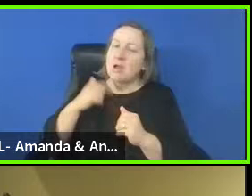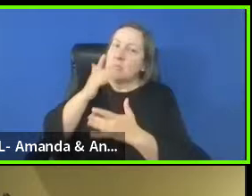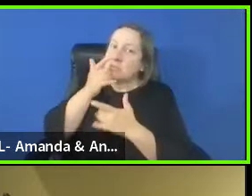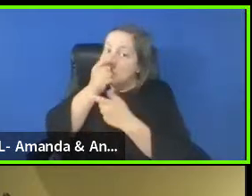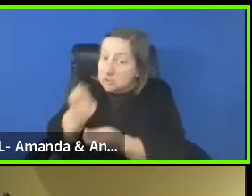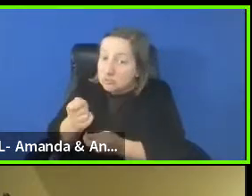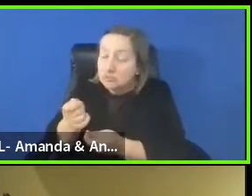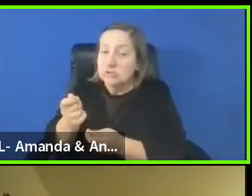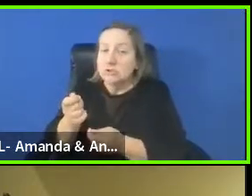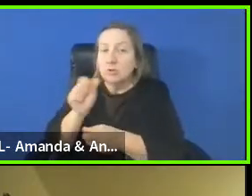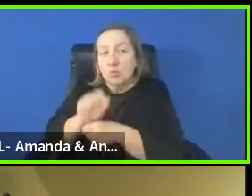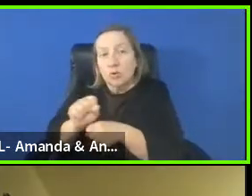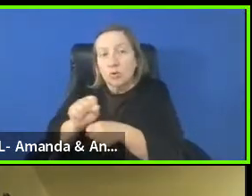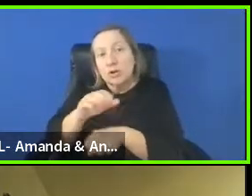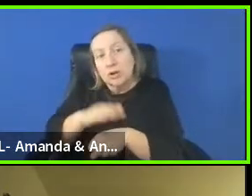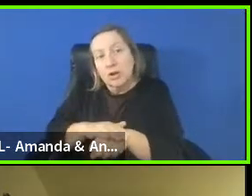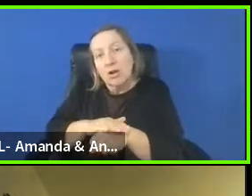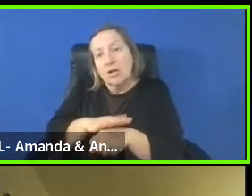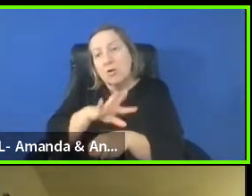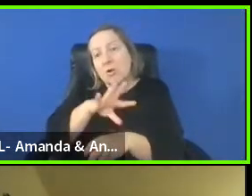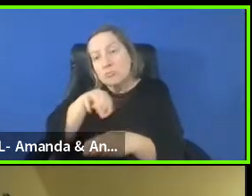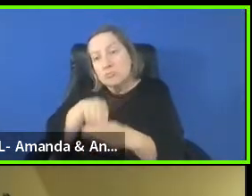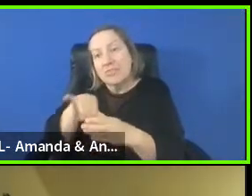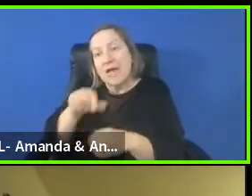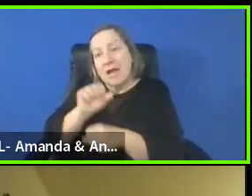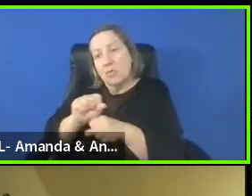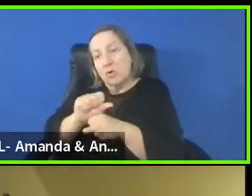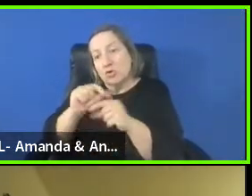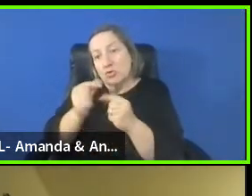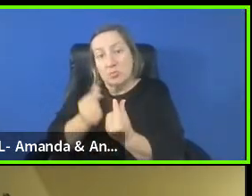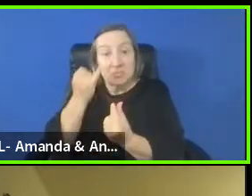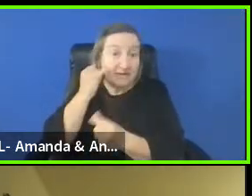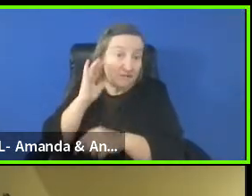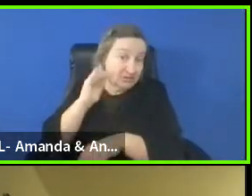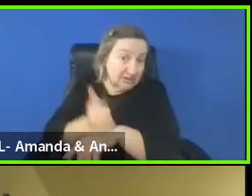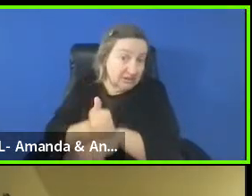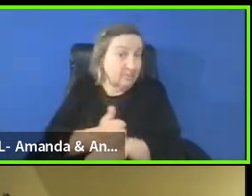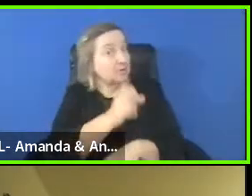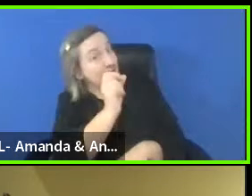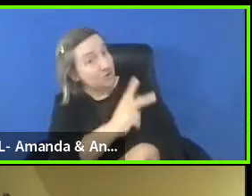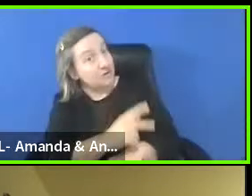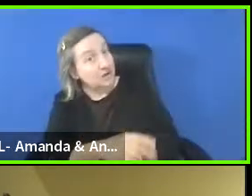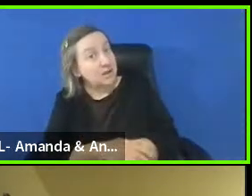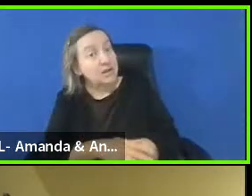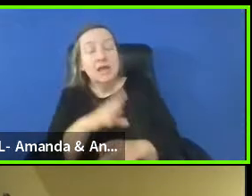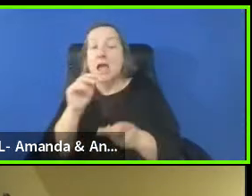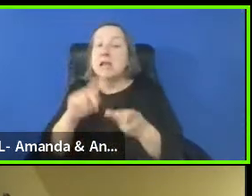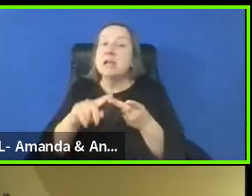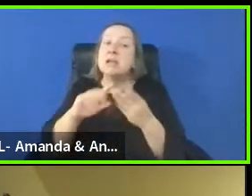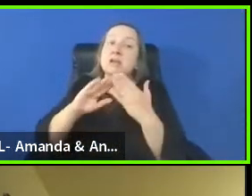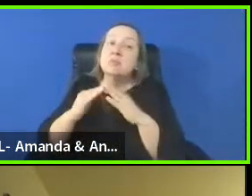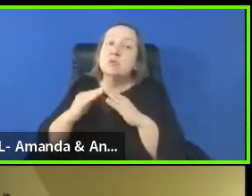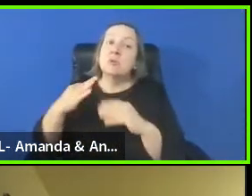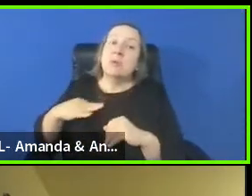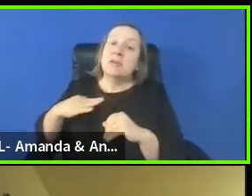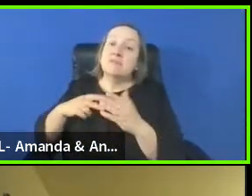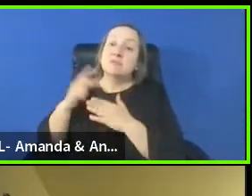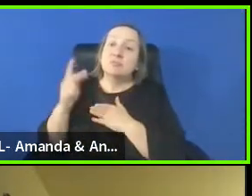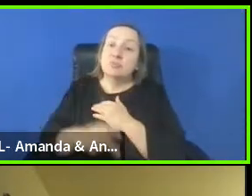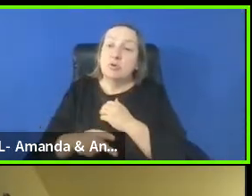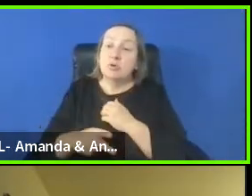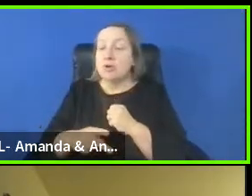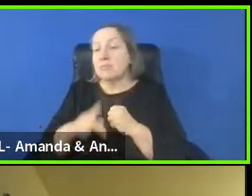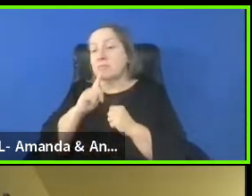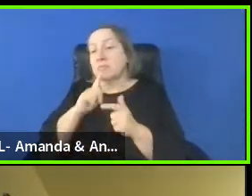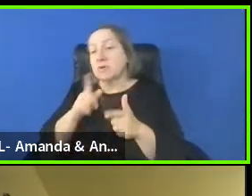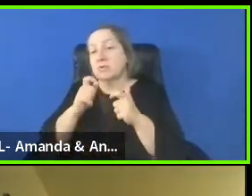in working on being on that work group if there is going to be one. Okay. And then the community benefits program, just real quick so